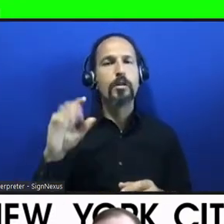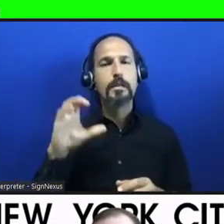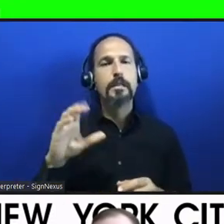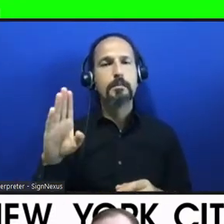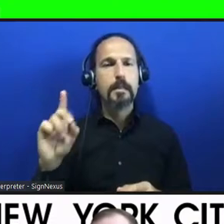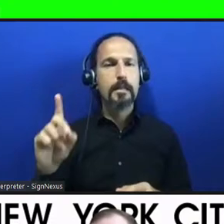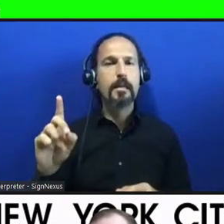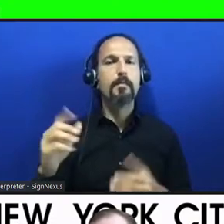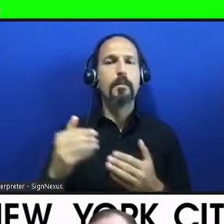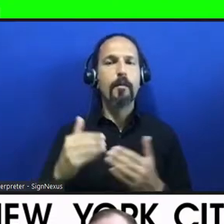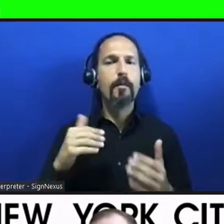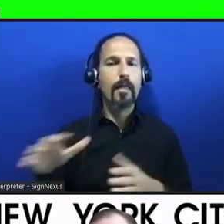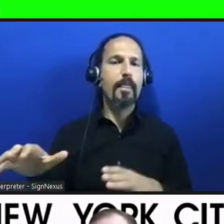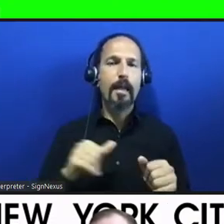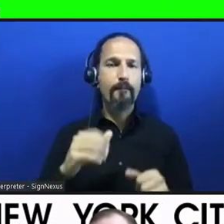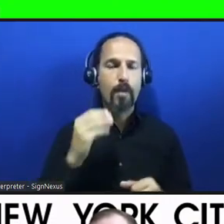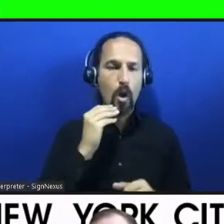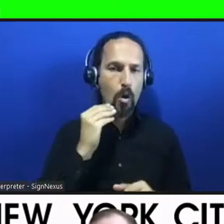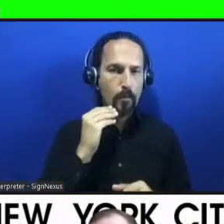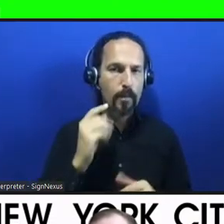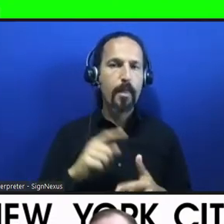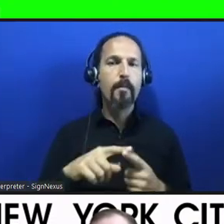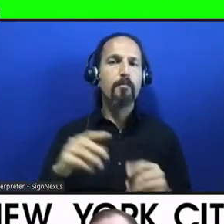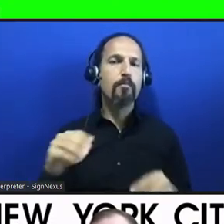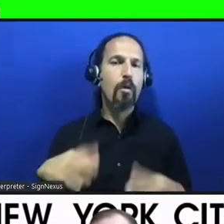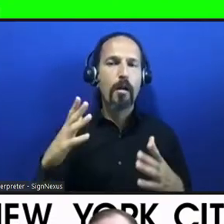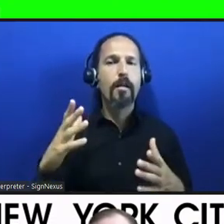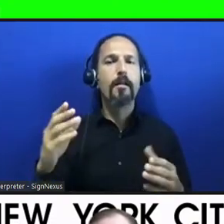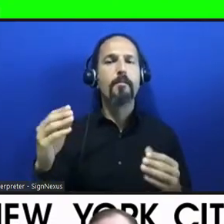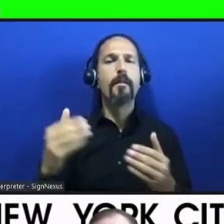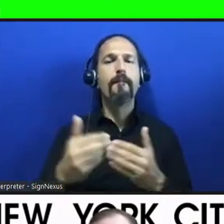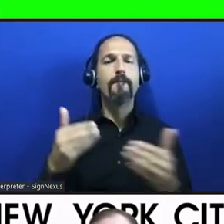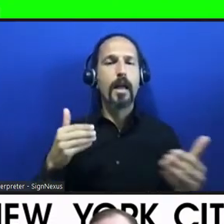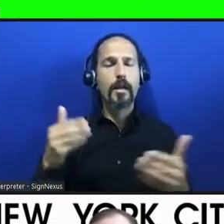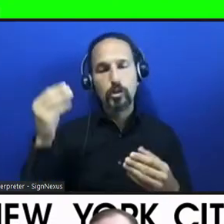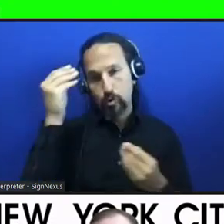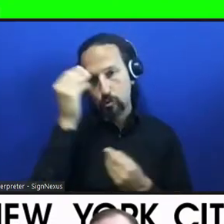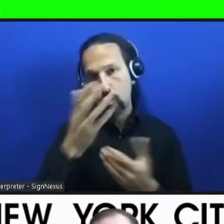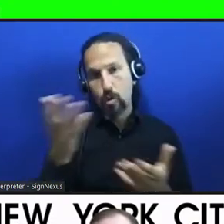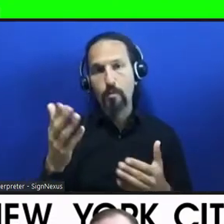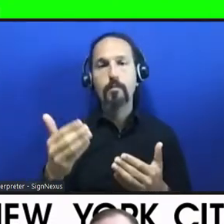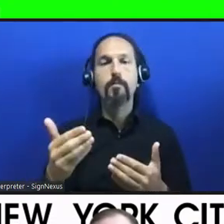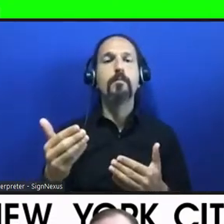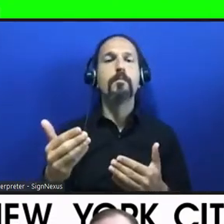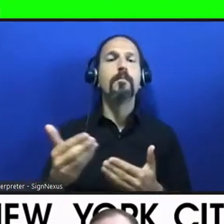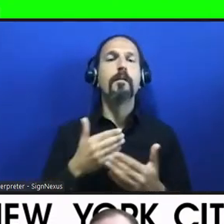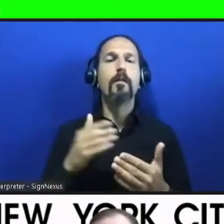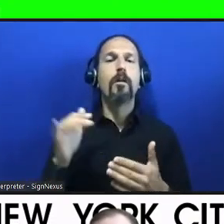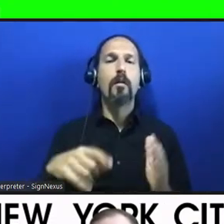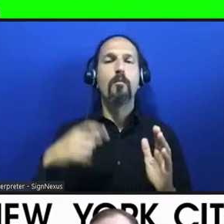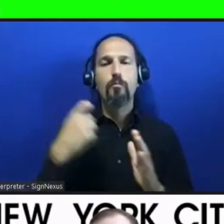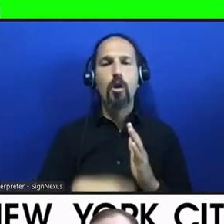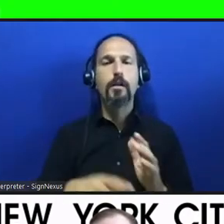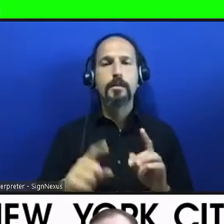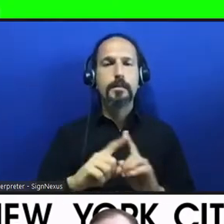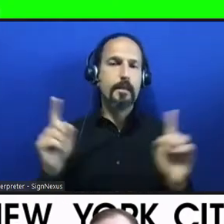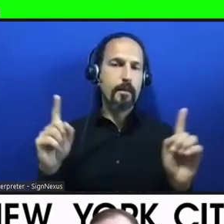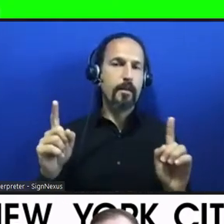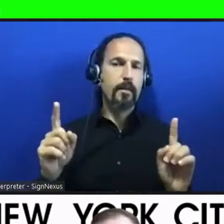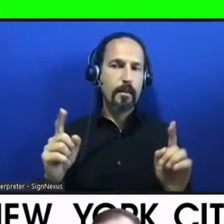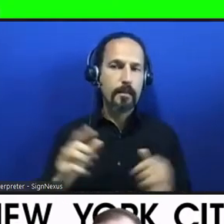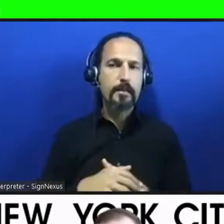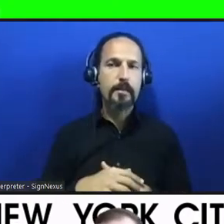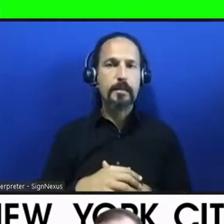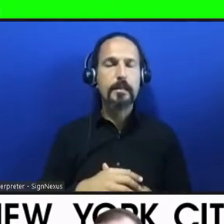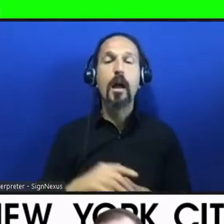before they leave home and should be provided advance notice well in advance of any price difference to the extent practicable